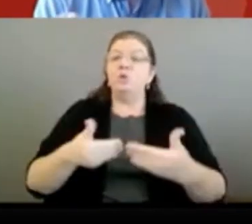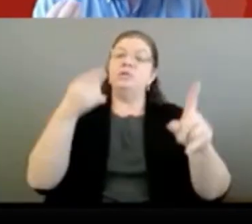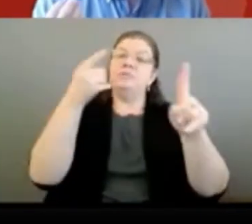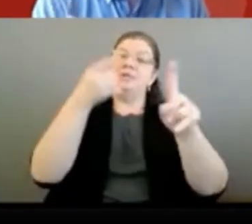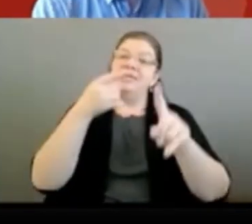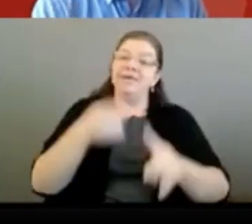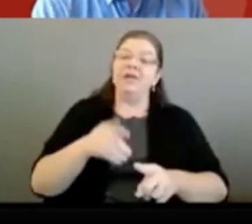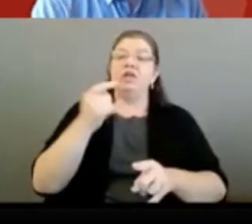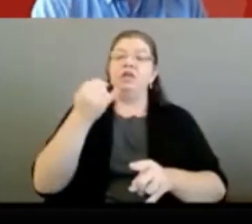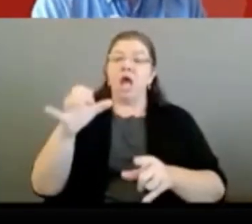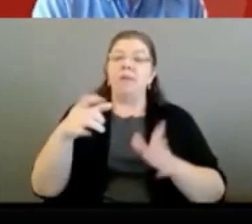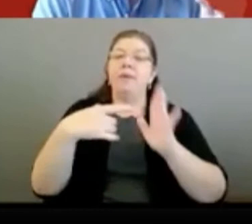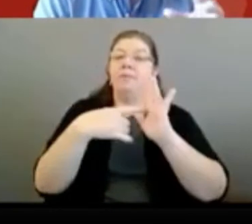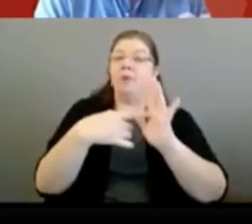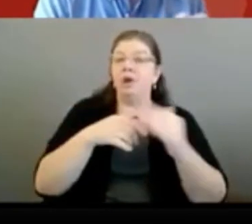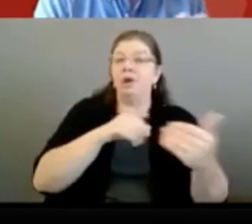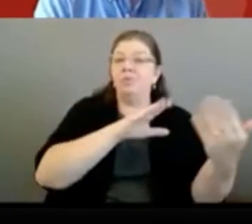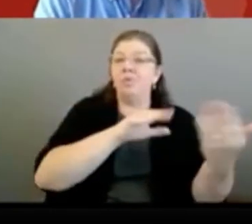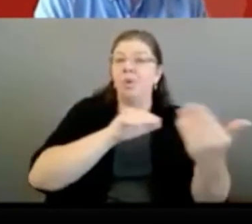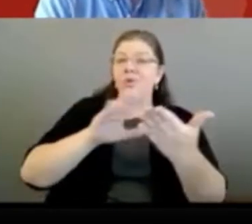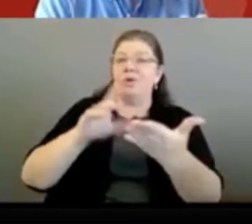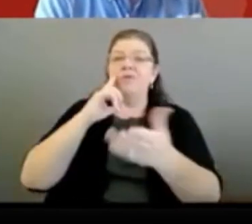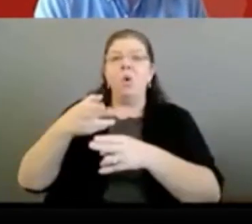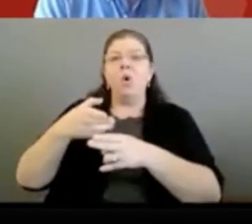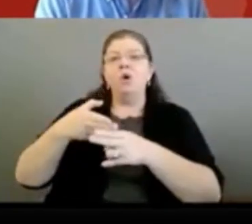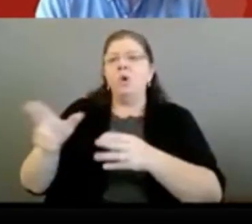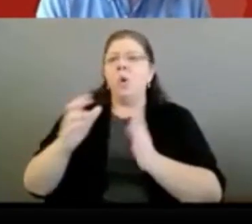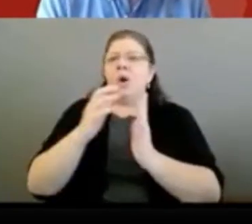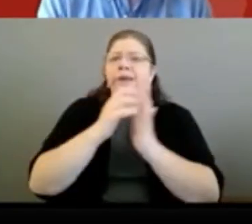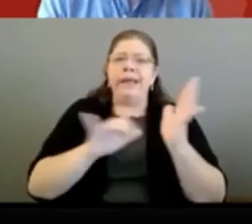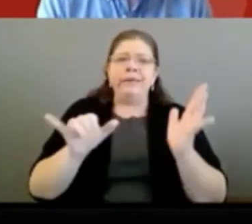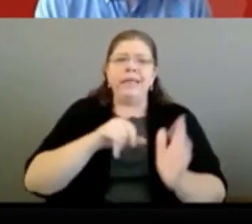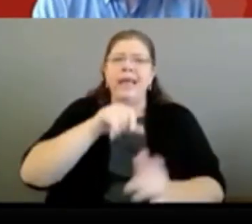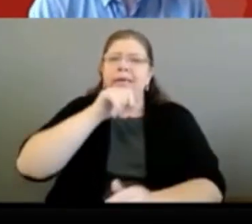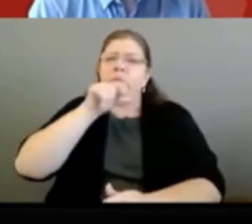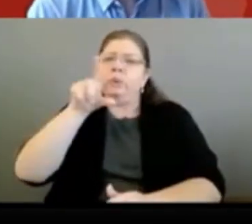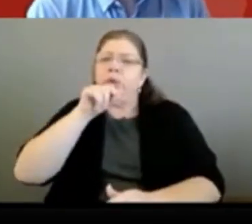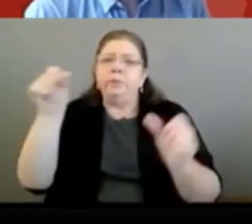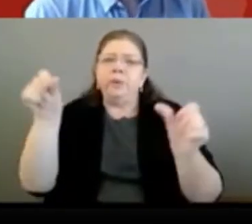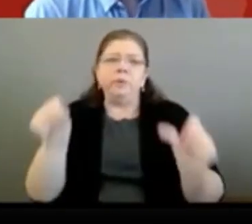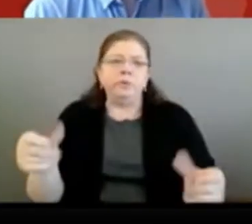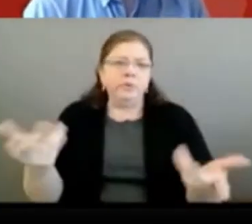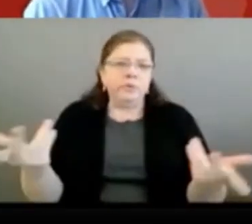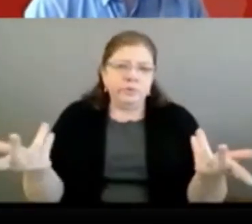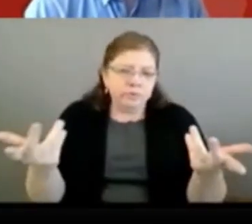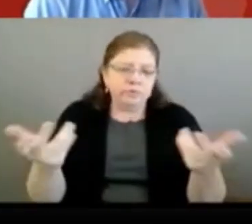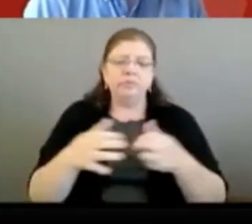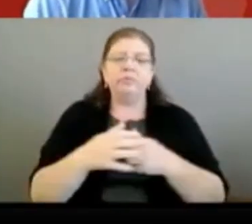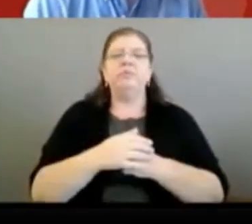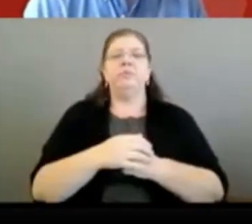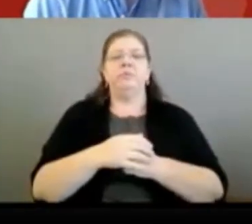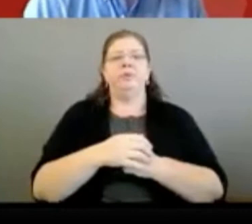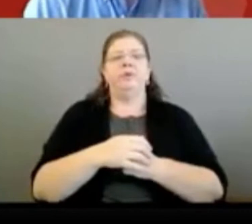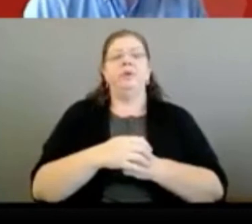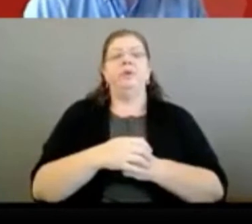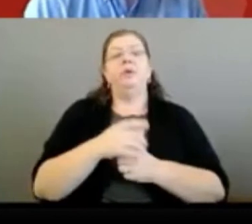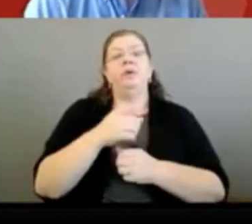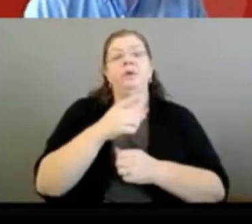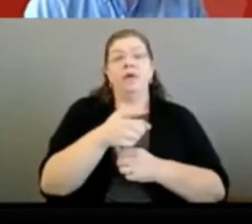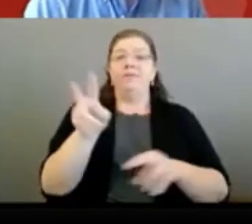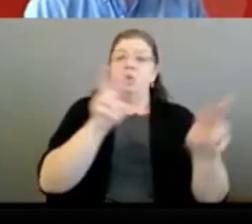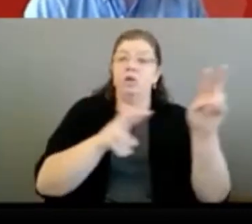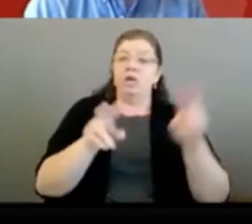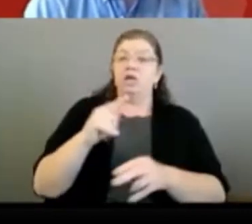approaches for even short text, like Twitter posts, for example. If you ever look into